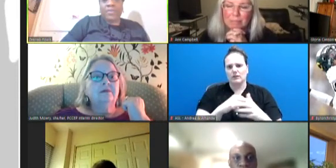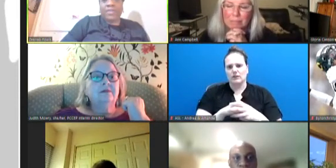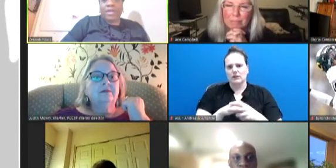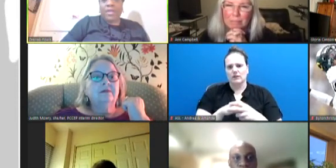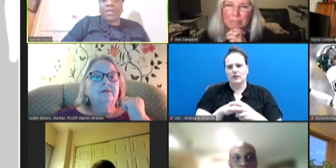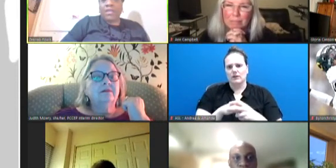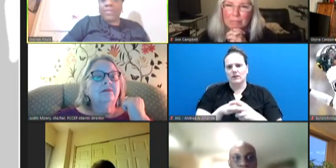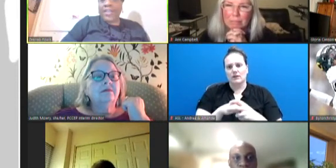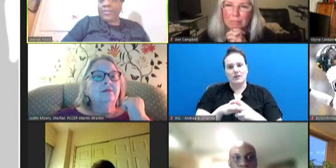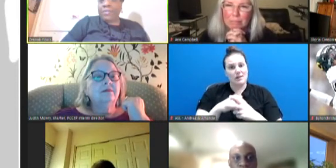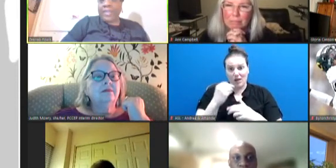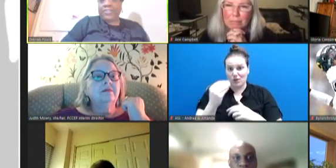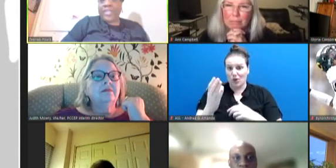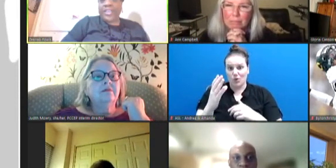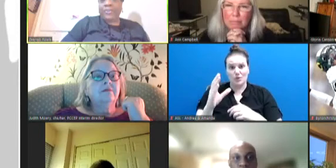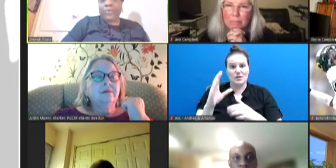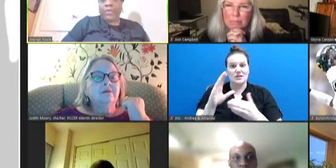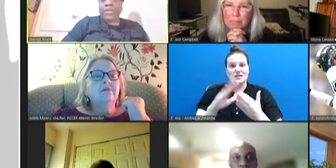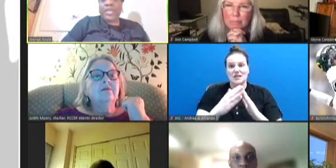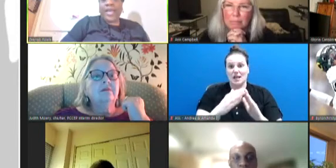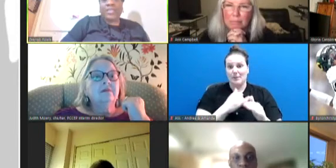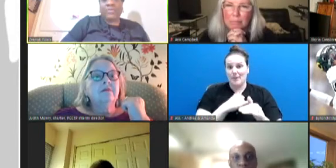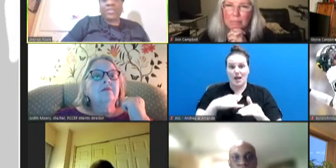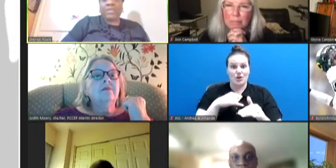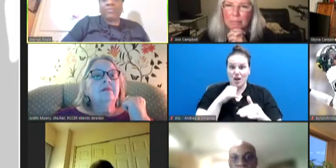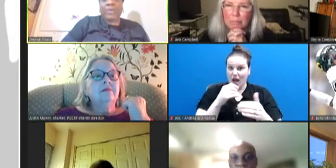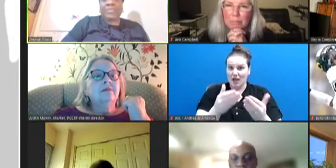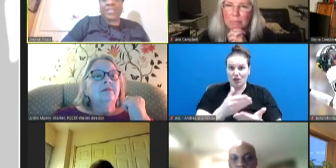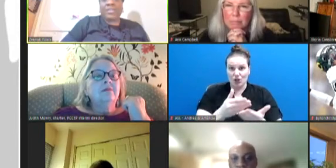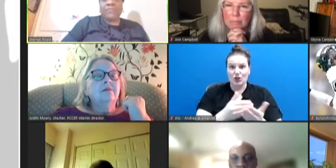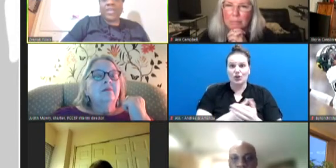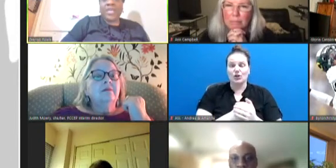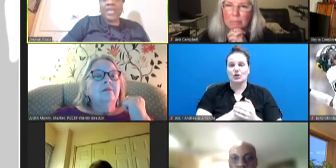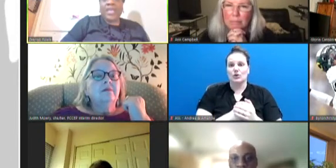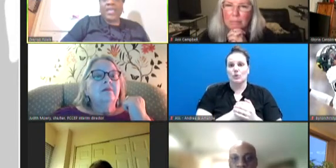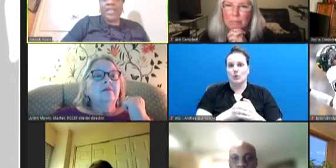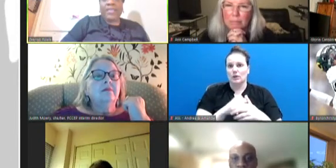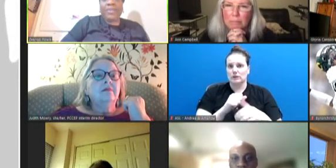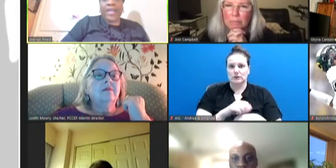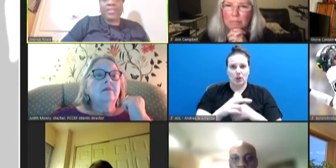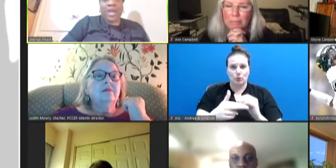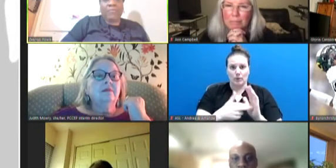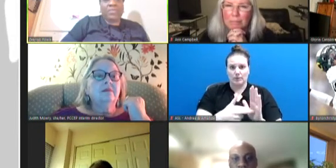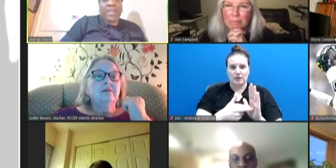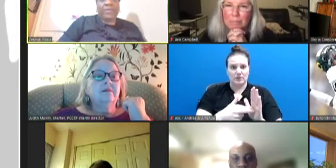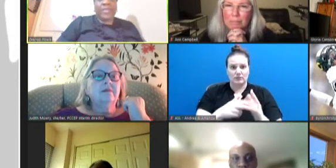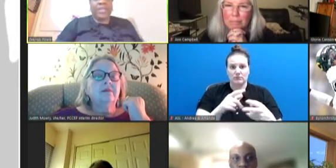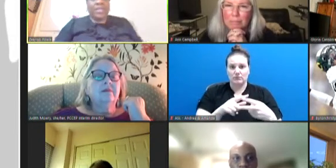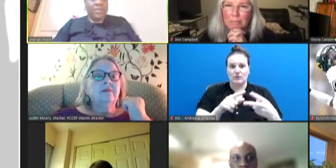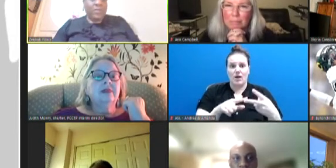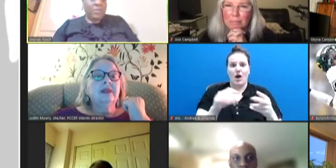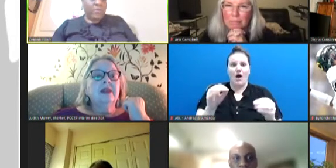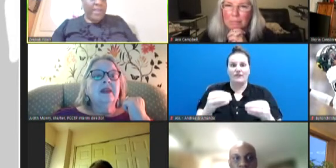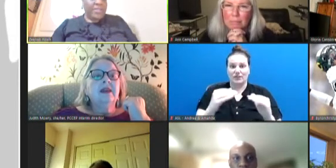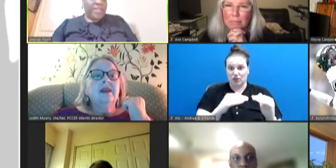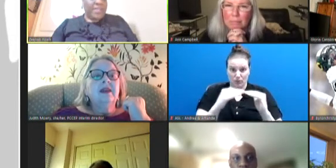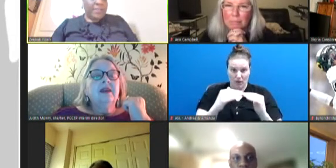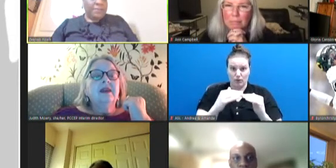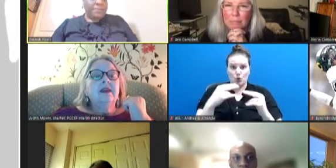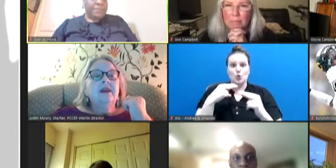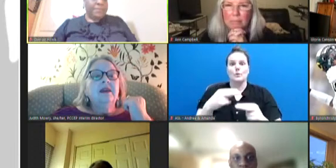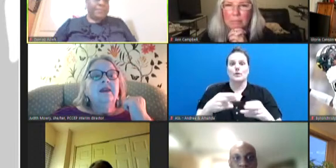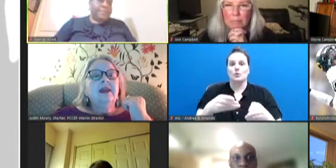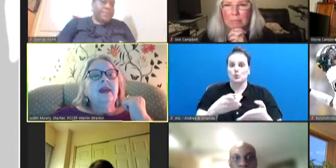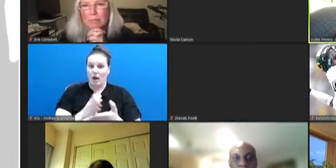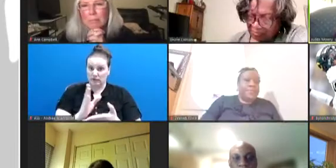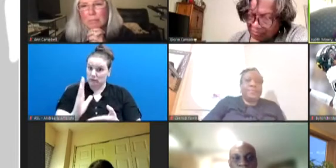city mayor, the mayor's not here, nor has he sent a representative, and neither has the Office of Equity and Human Rights. Thank